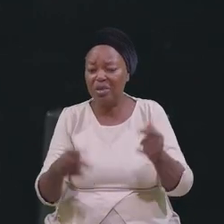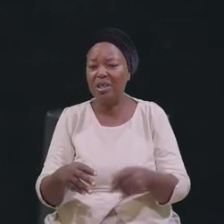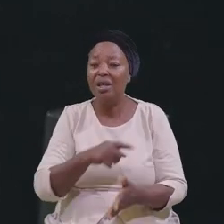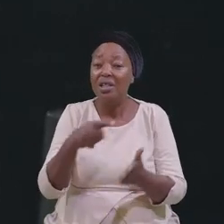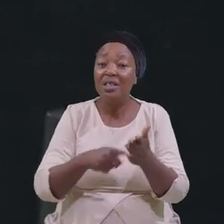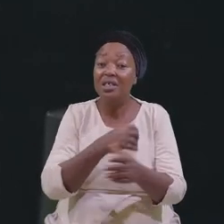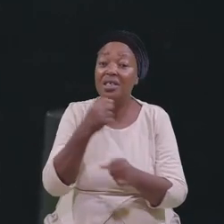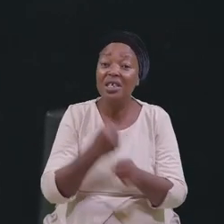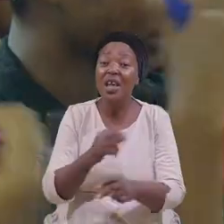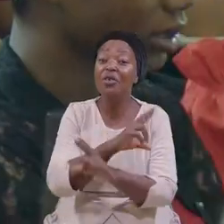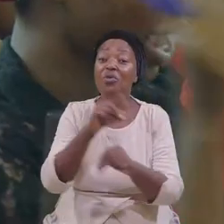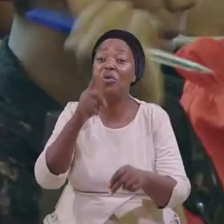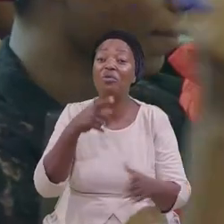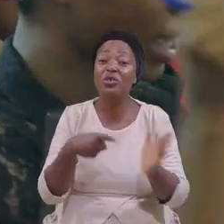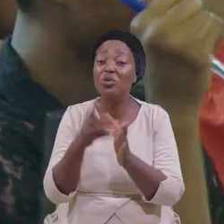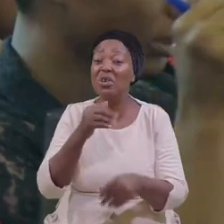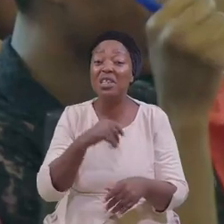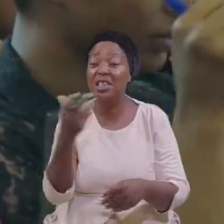to show you anything.